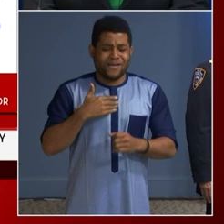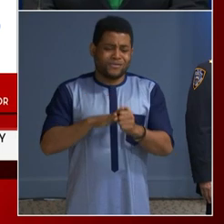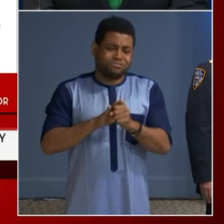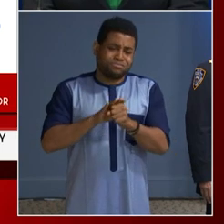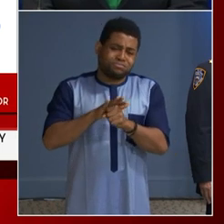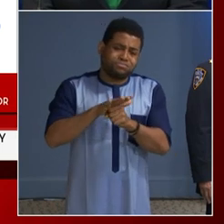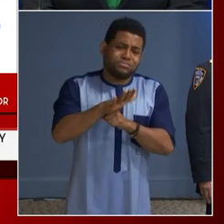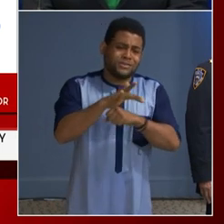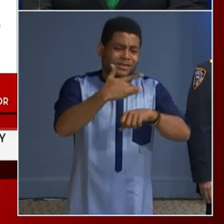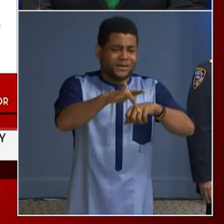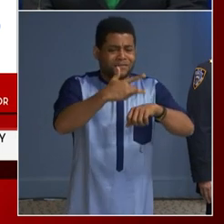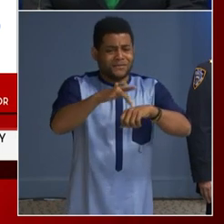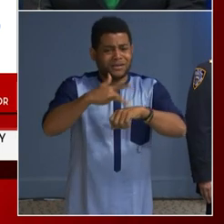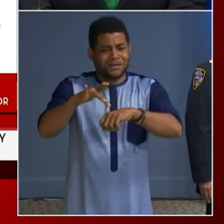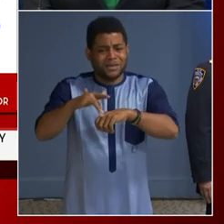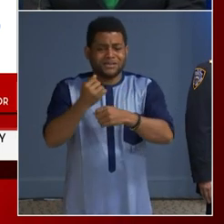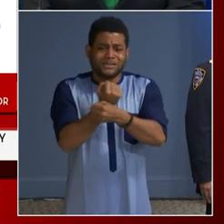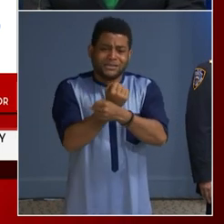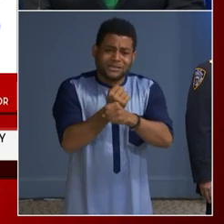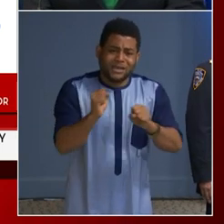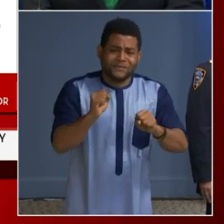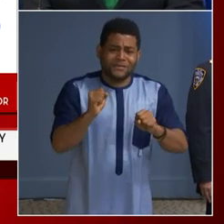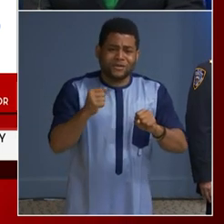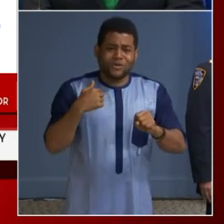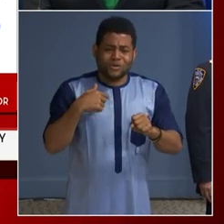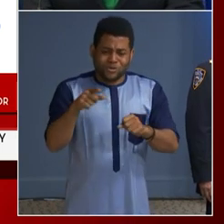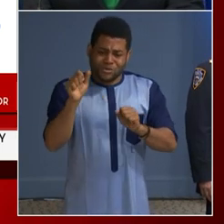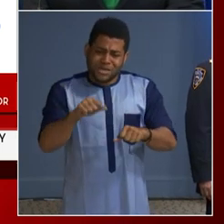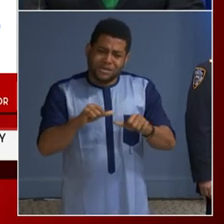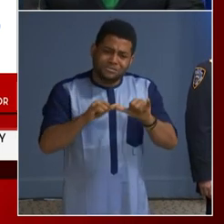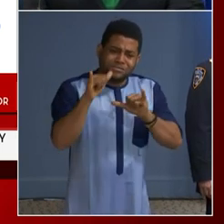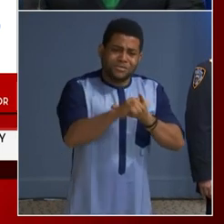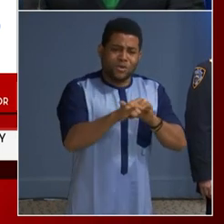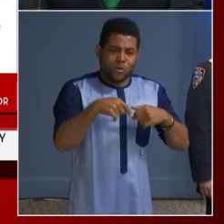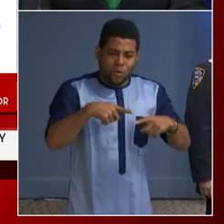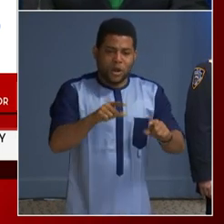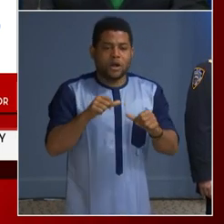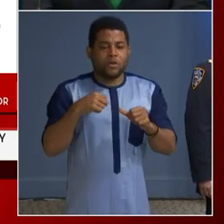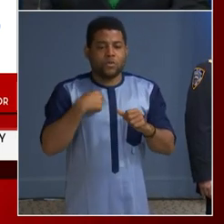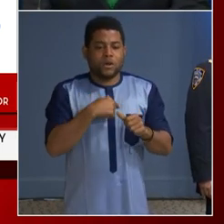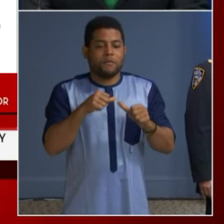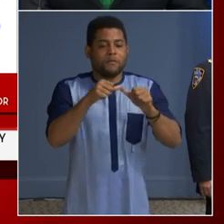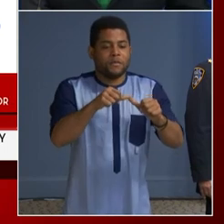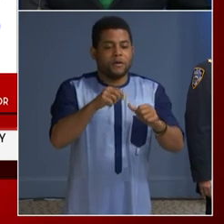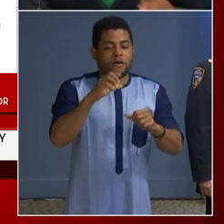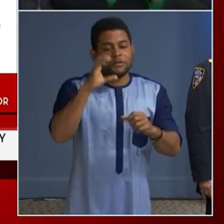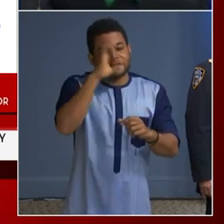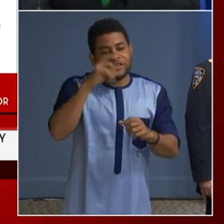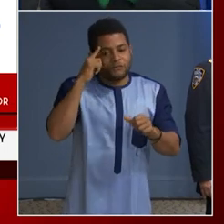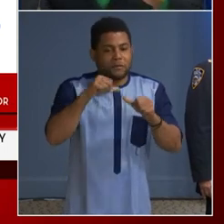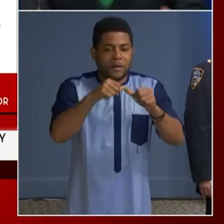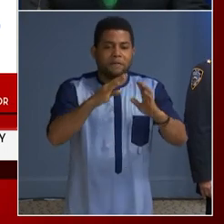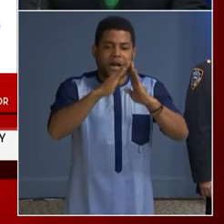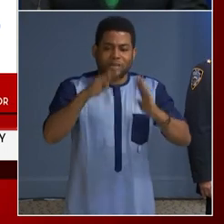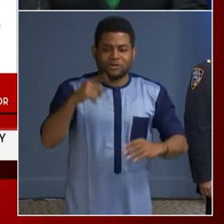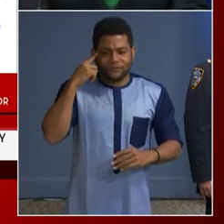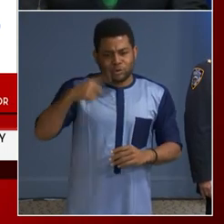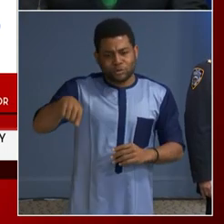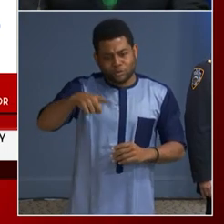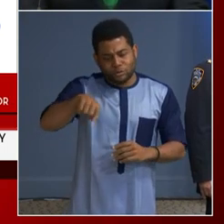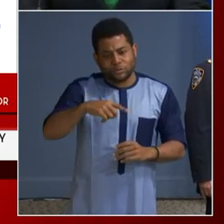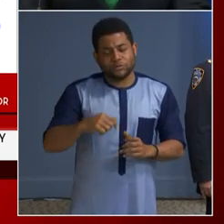welcome you to stay in a shelter while we work on permanent housing for you. Again, look carefully at